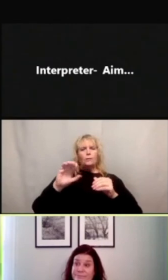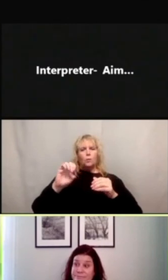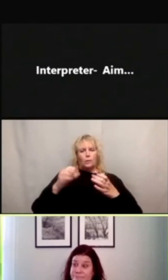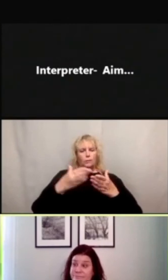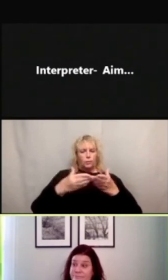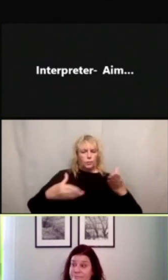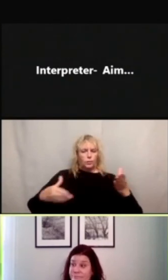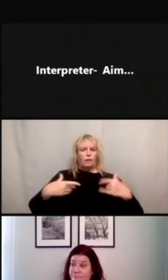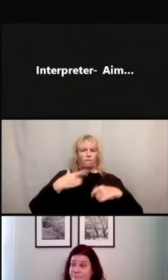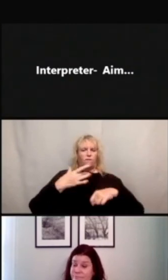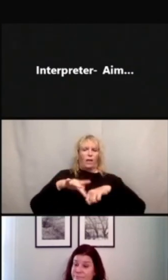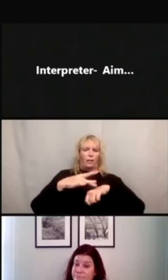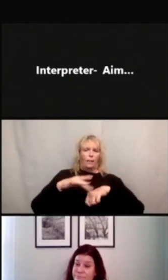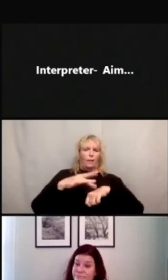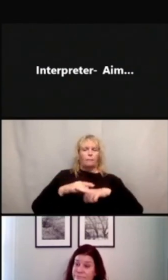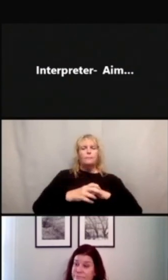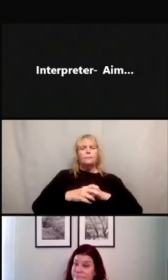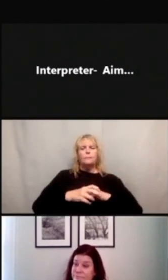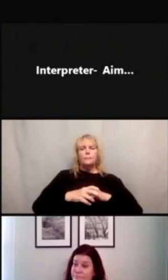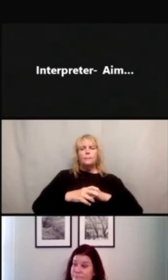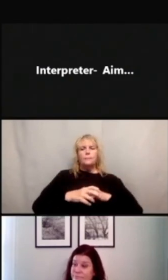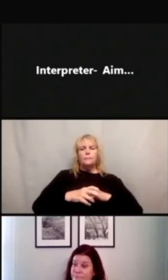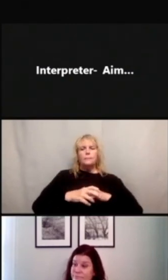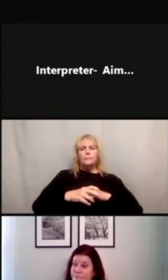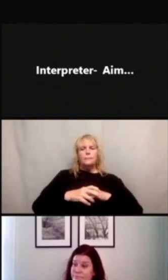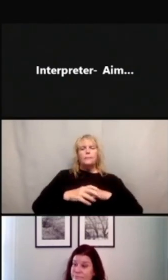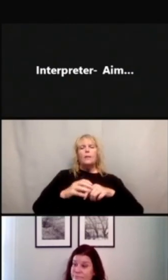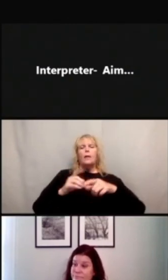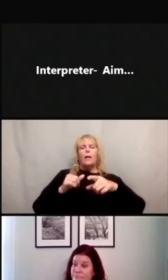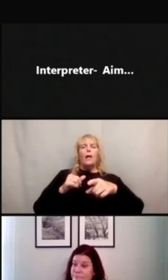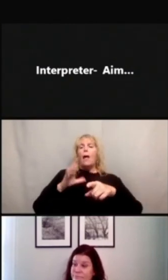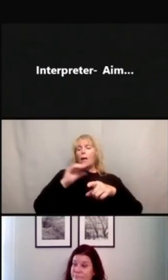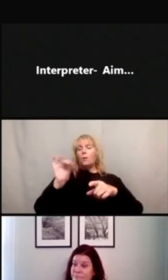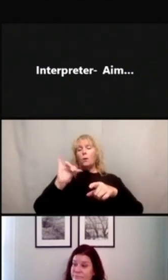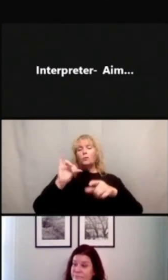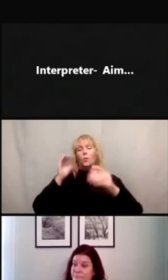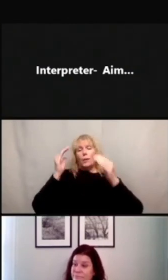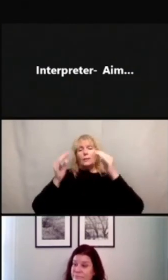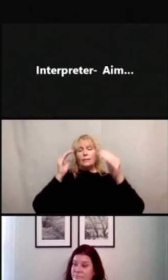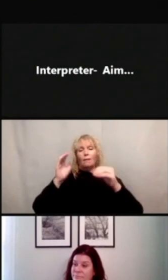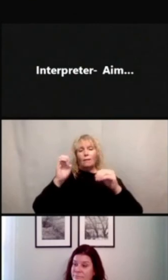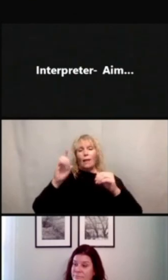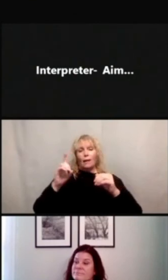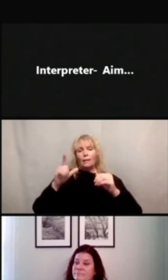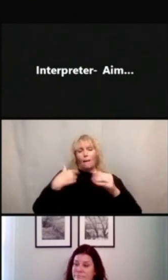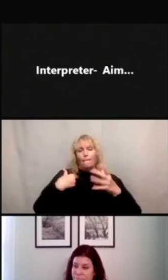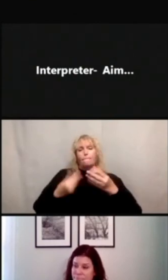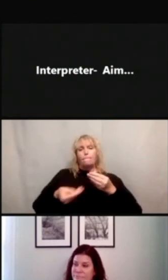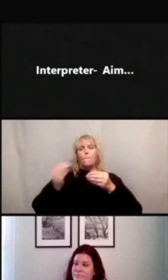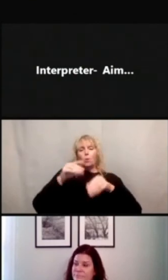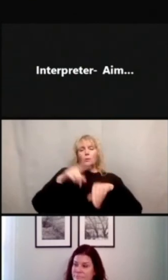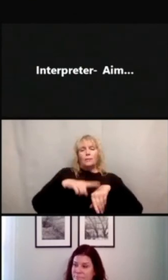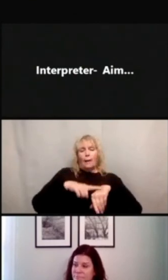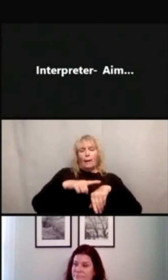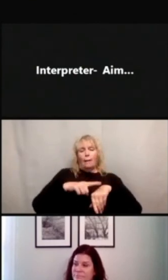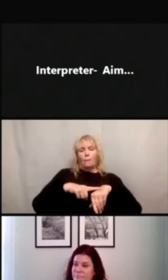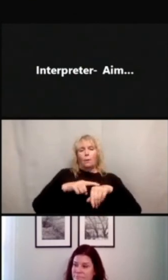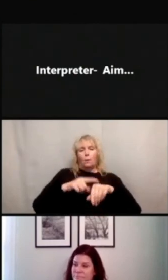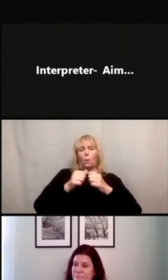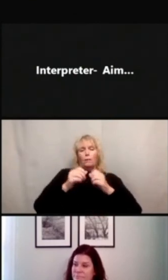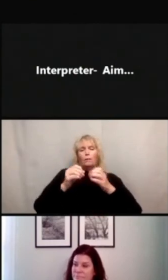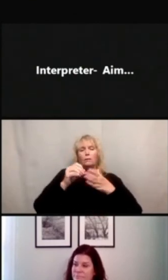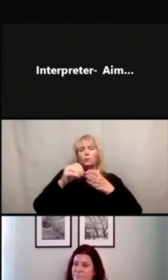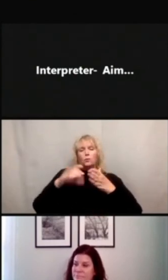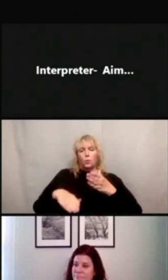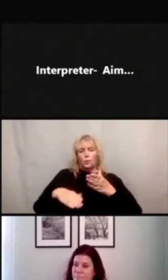building. And one of the things with adult education is they really have a lot more time with students than you typically find in a lot of sort of community health projects.